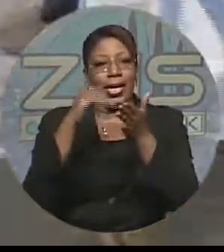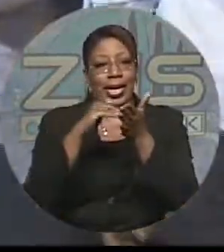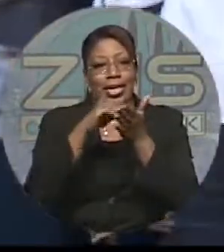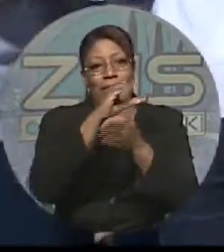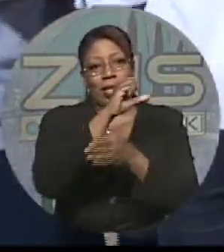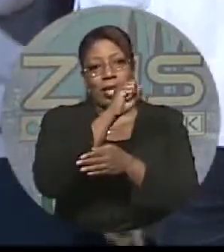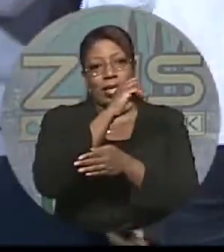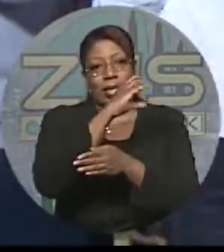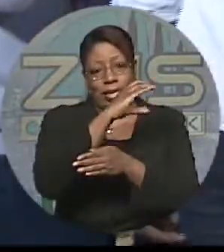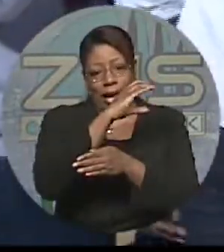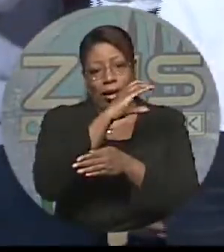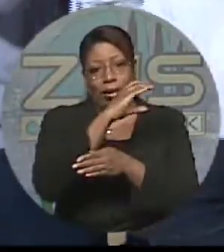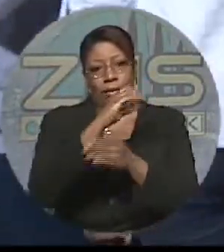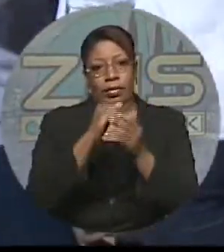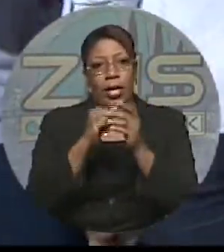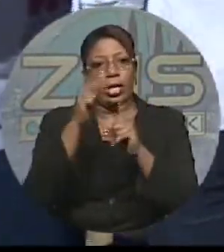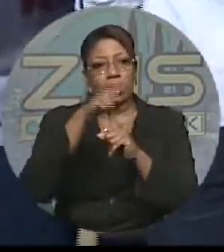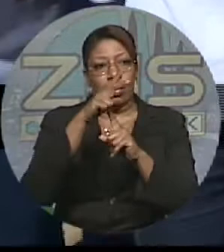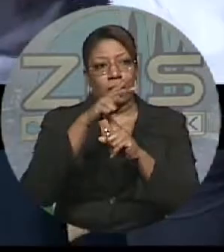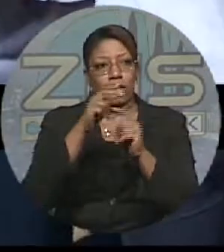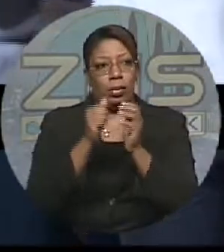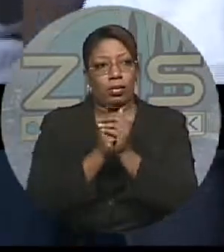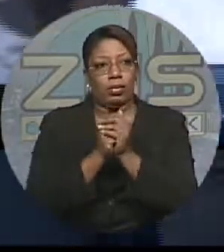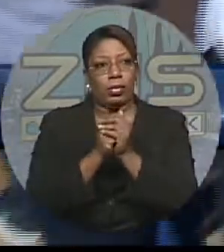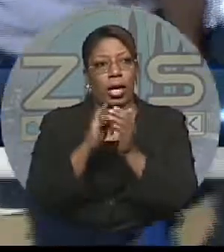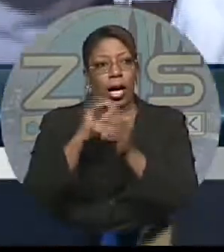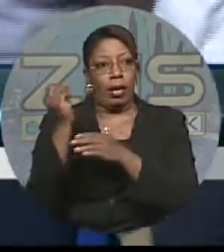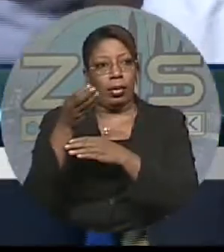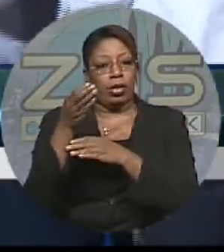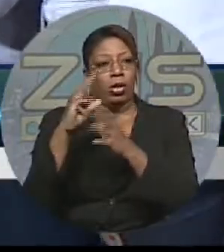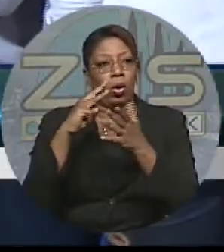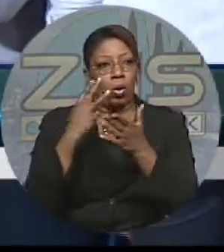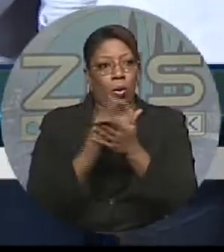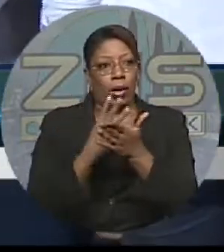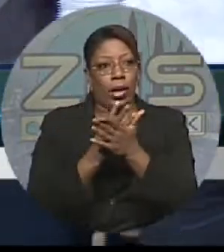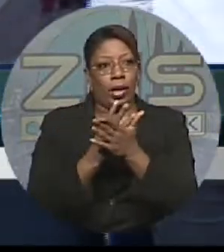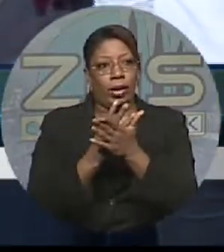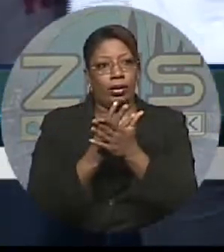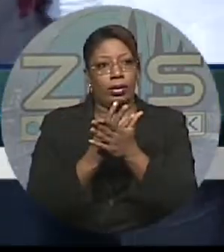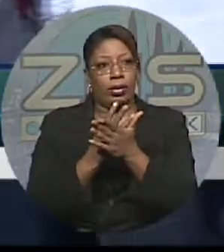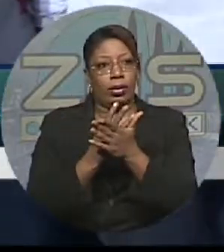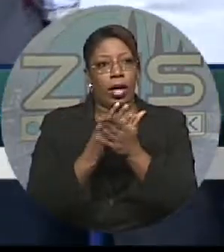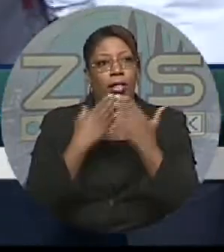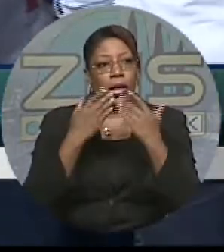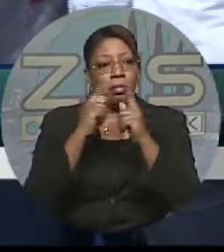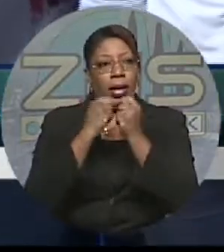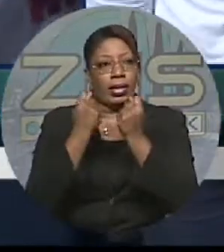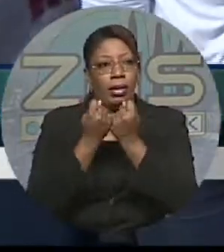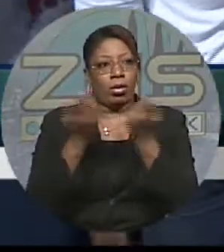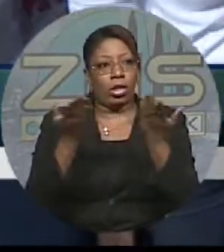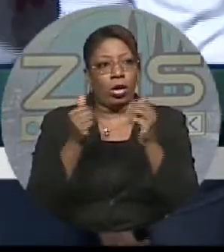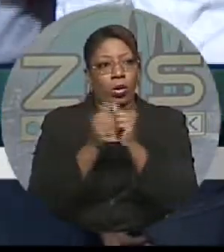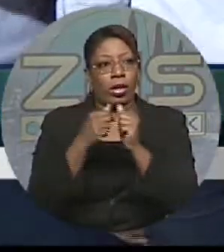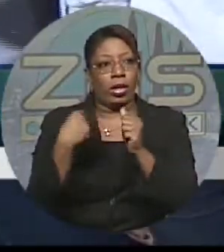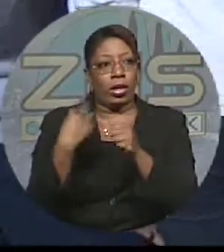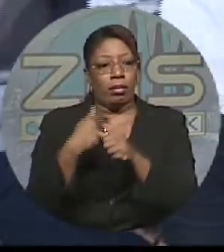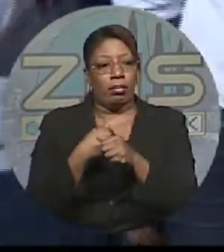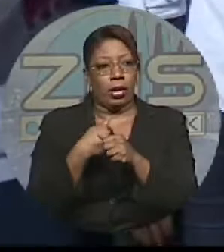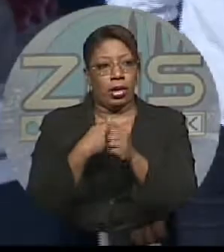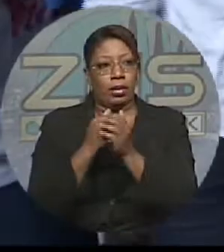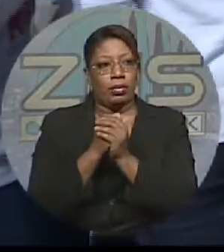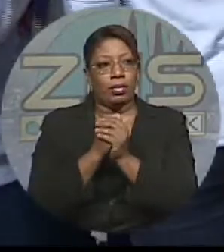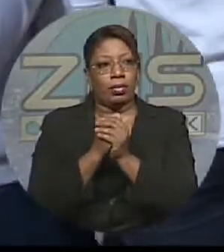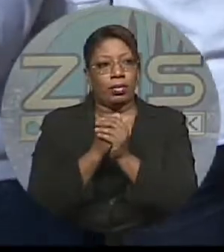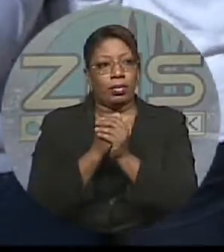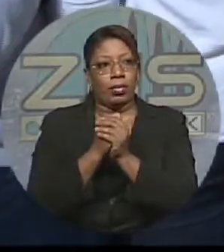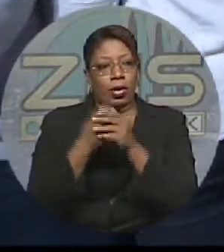game today was a very good game. I pitched exceptionally well. I'd like to thank my team who was here with me. And now we